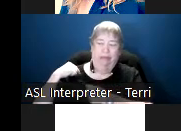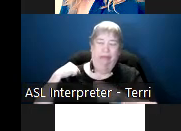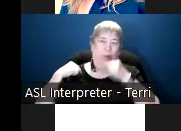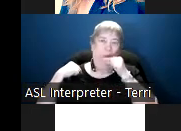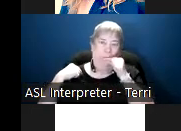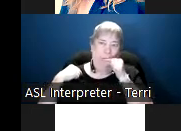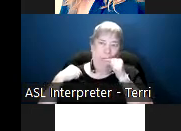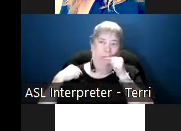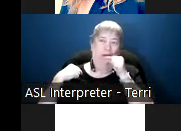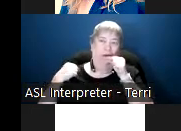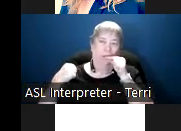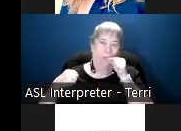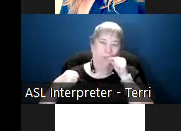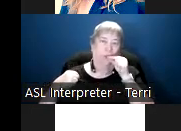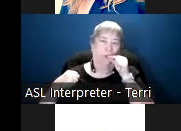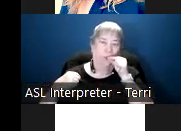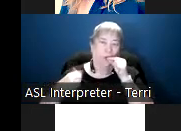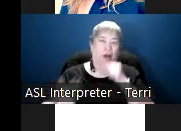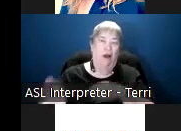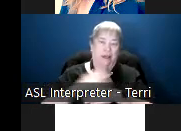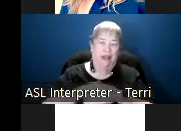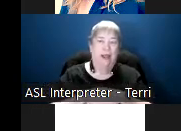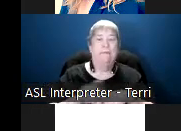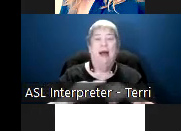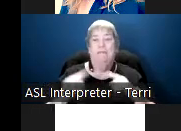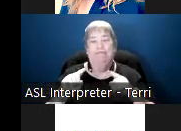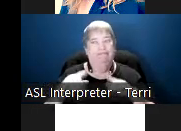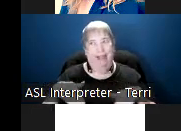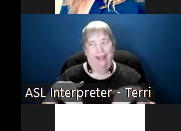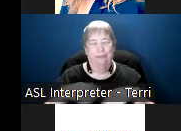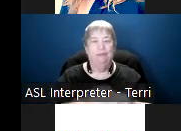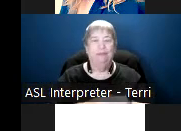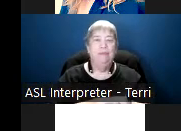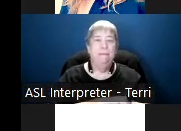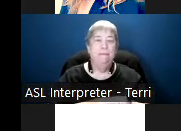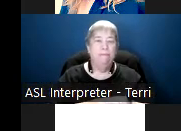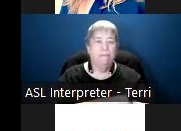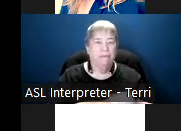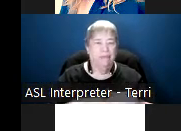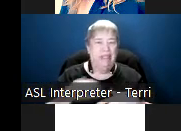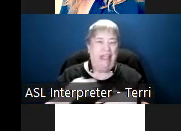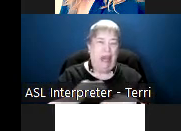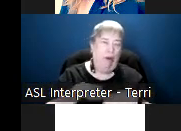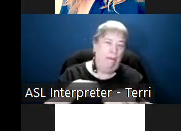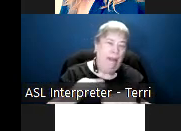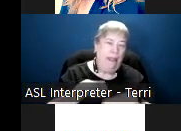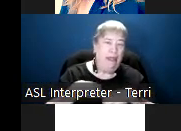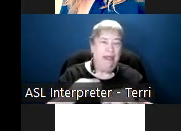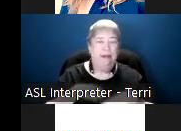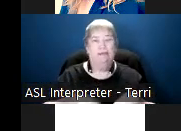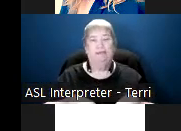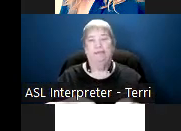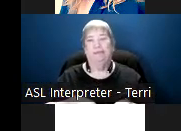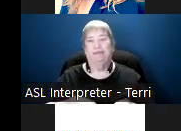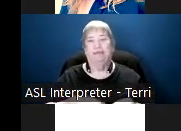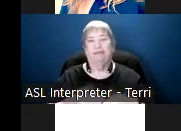knows? Maybe it will come to that. Irritability, stomach issues, insomnia, um,